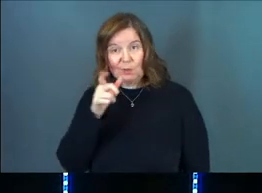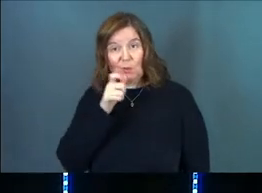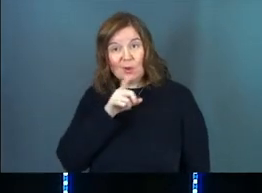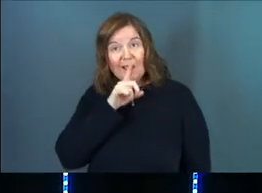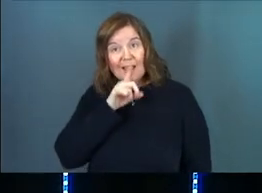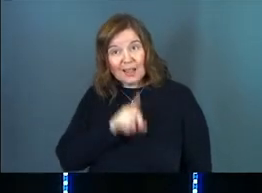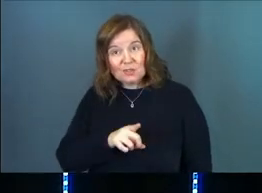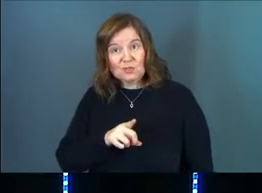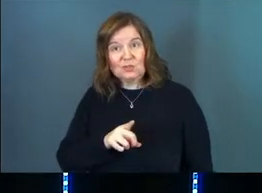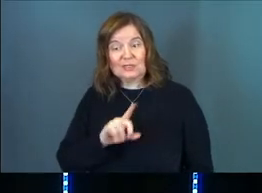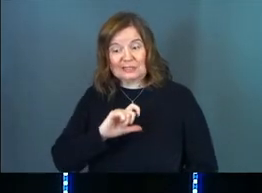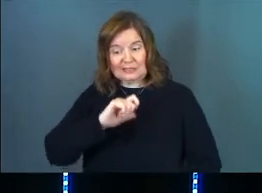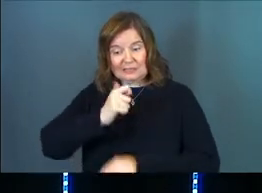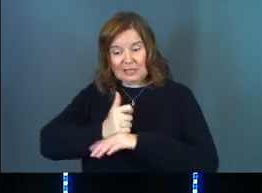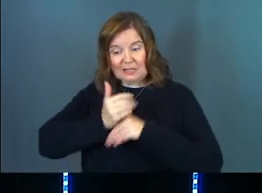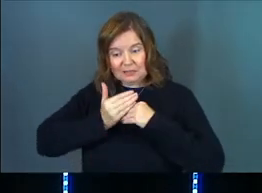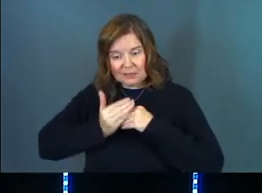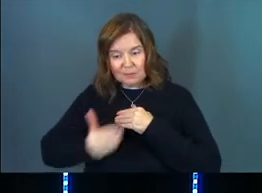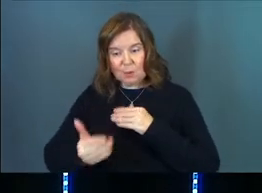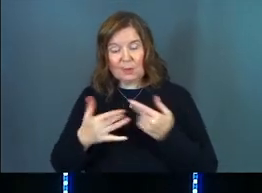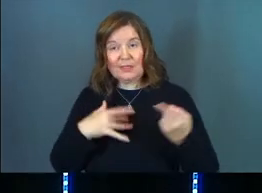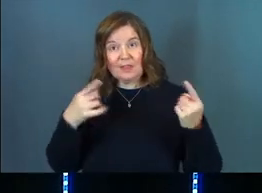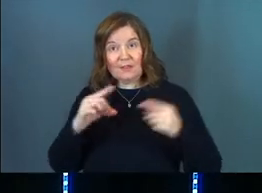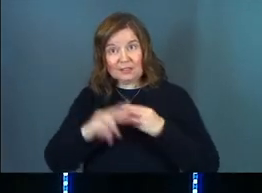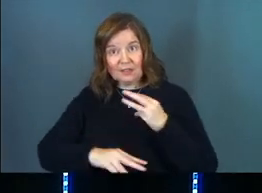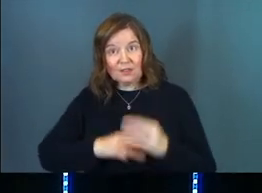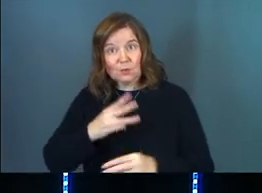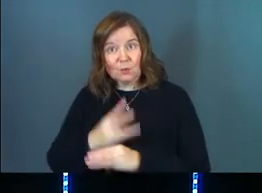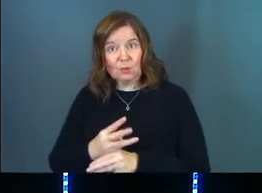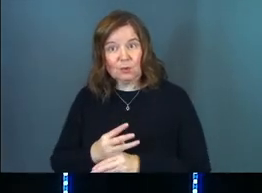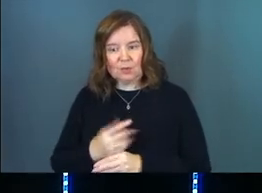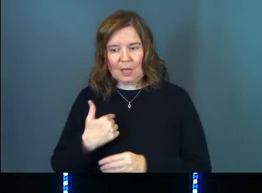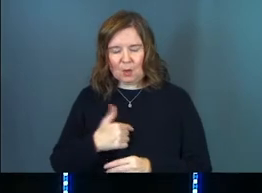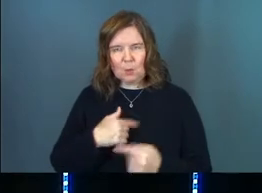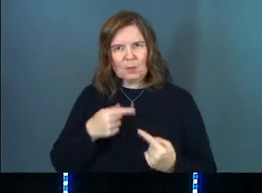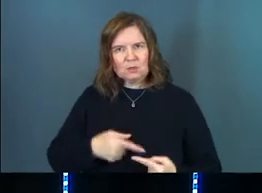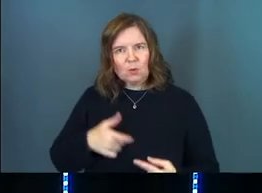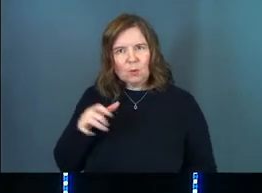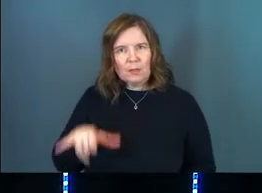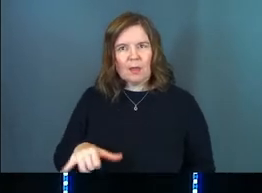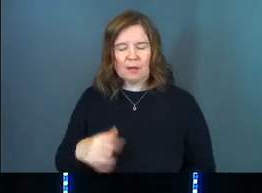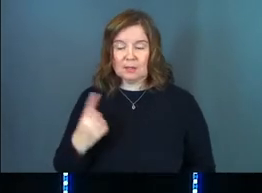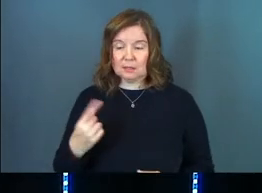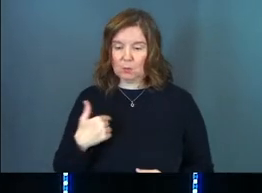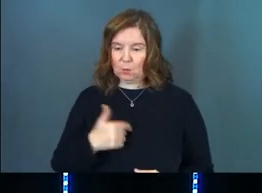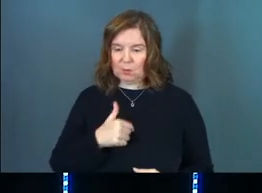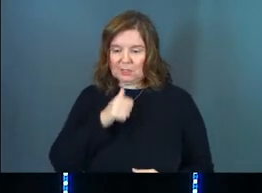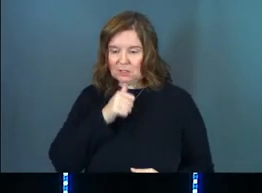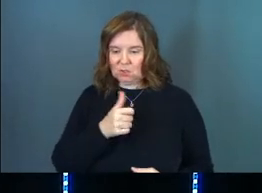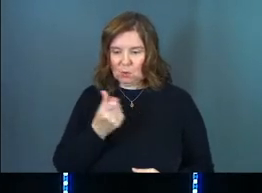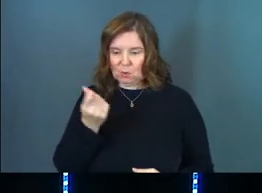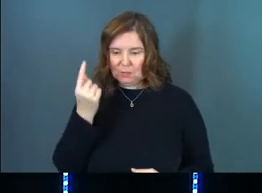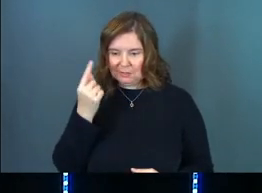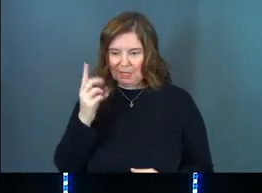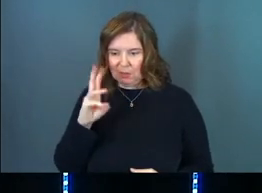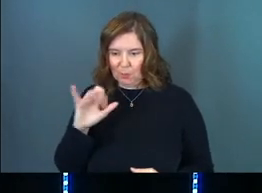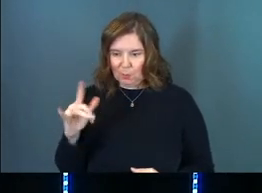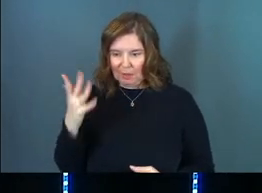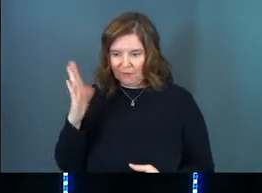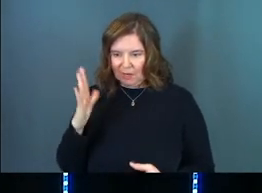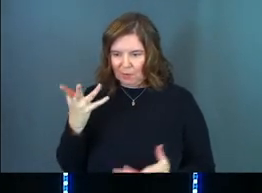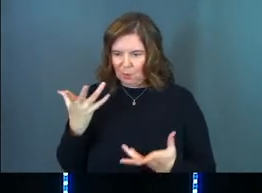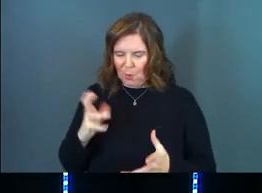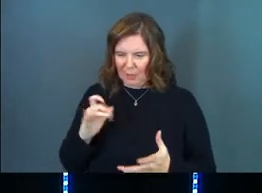one who actually sets in motion the events of this world? And we struggle with that. And sometimes we just don't get the will of God that we